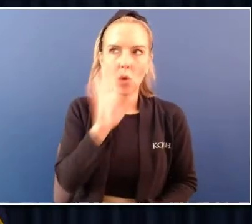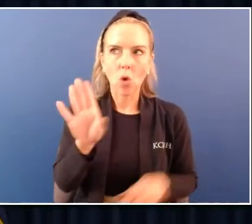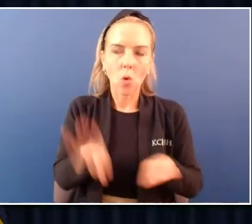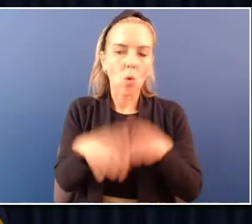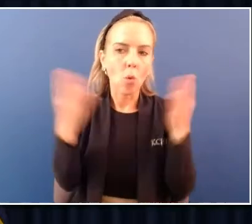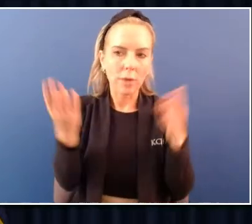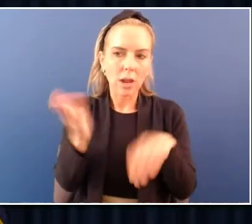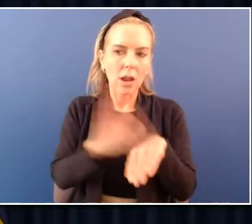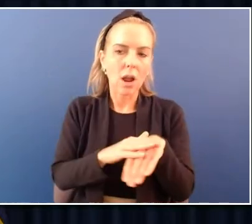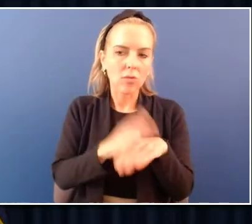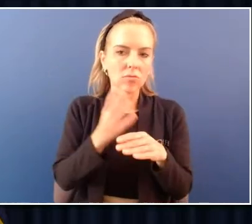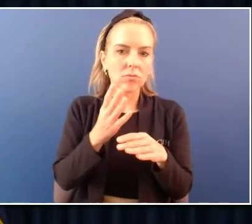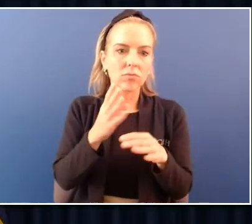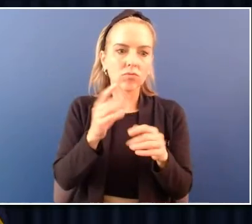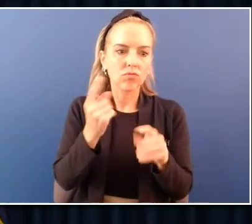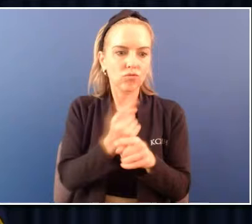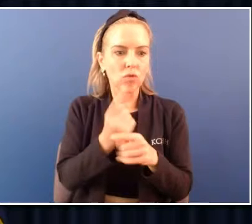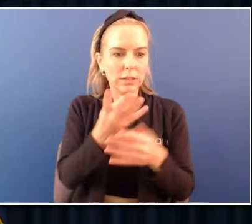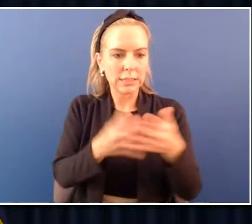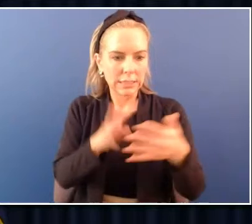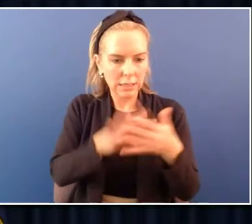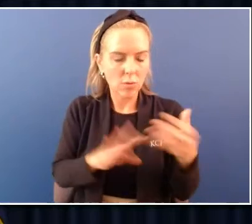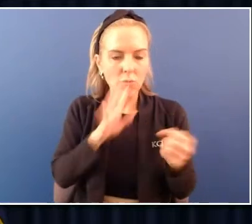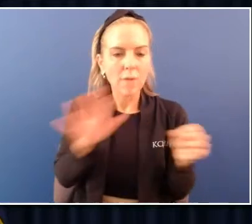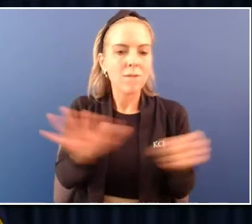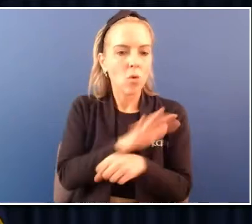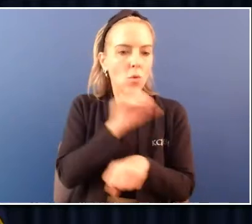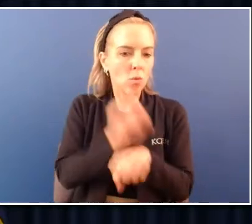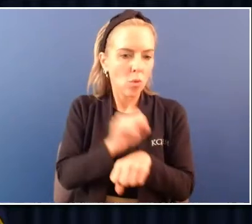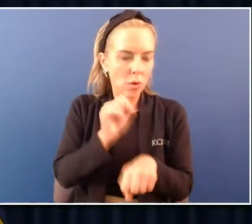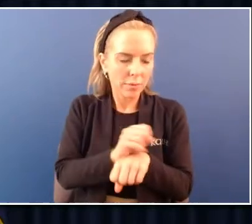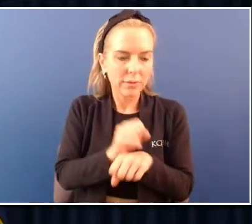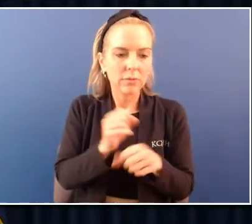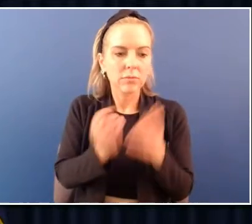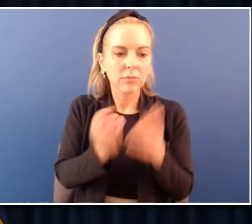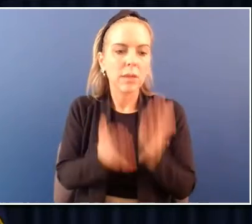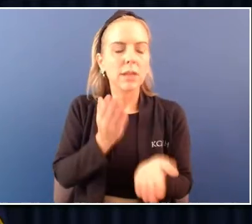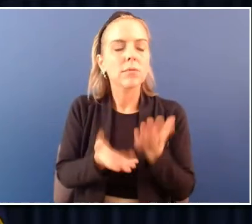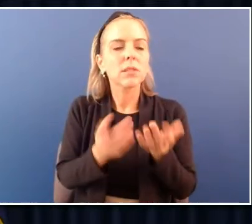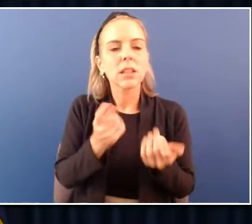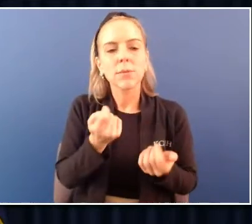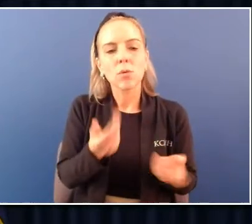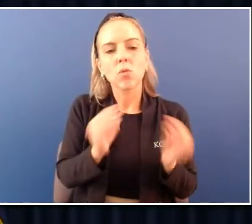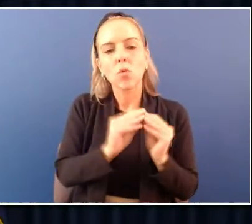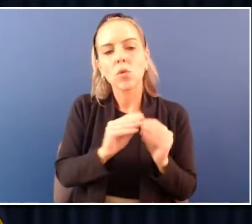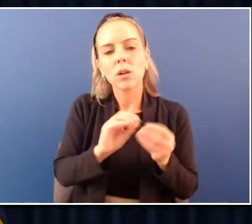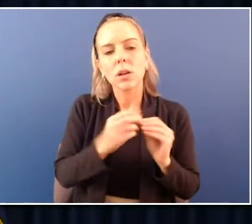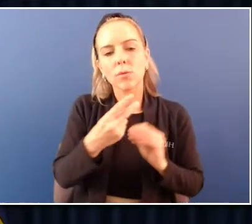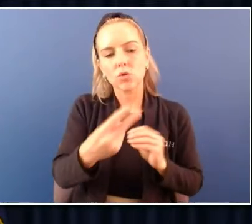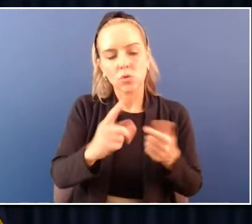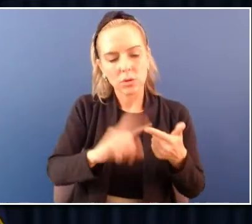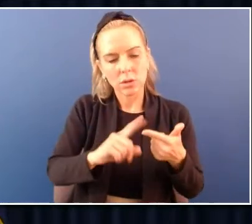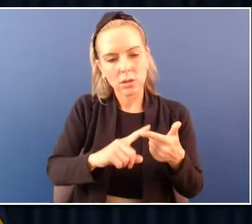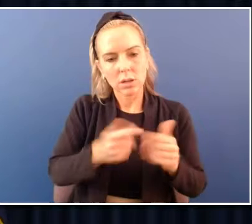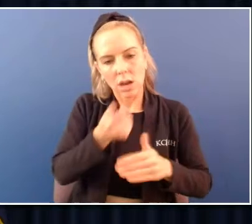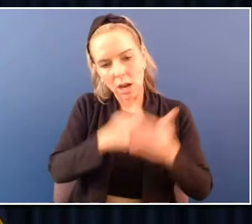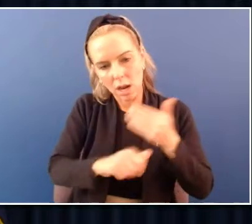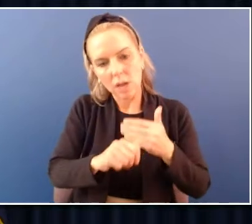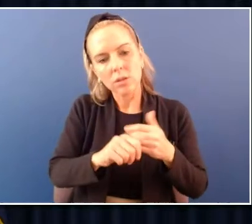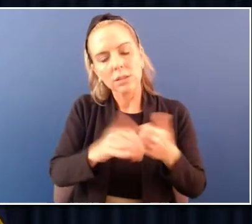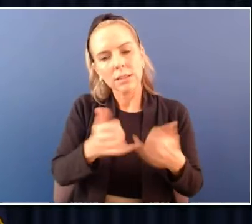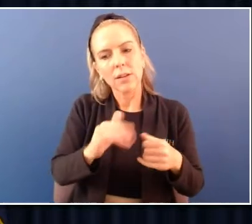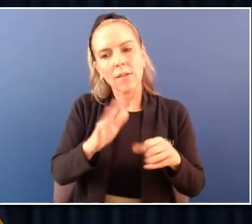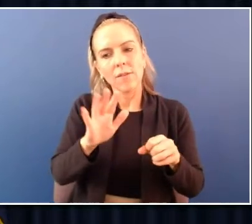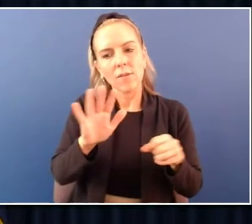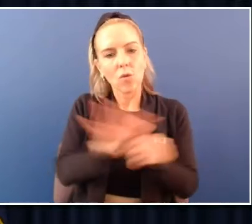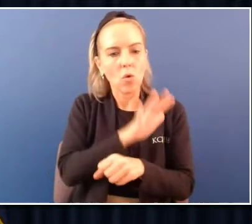on schedule with full employment, maybe even a little bit more. Number 2 is still under full construction.